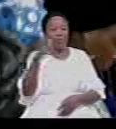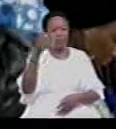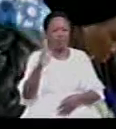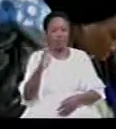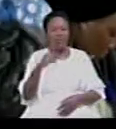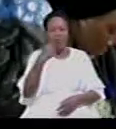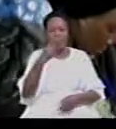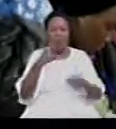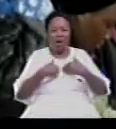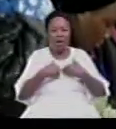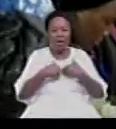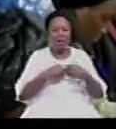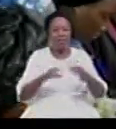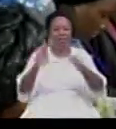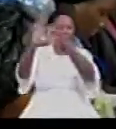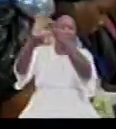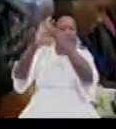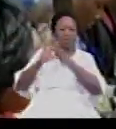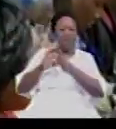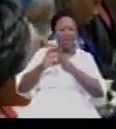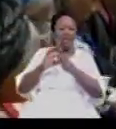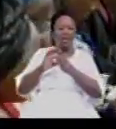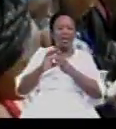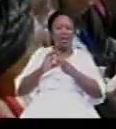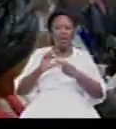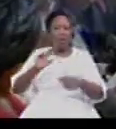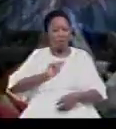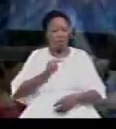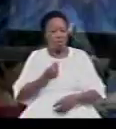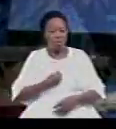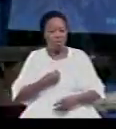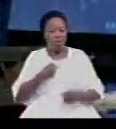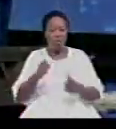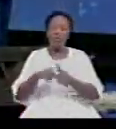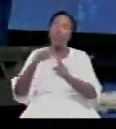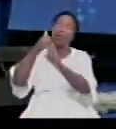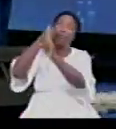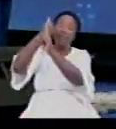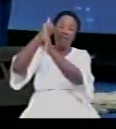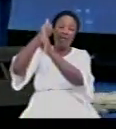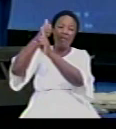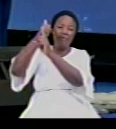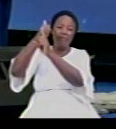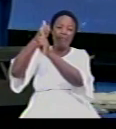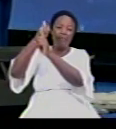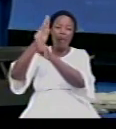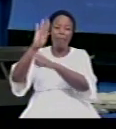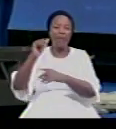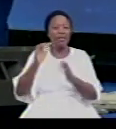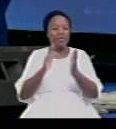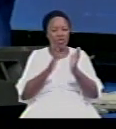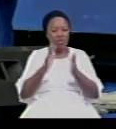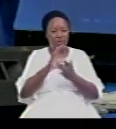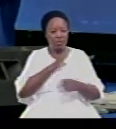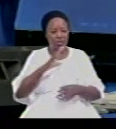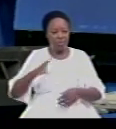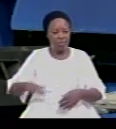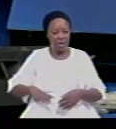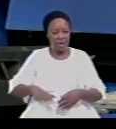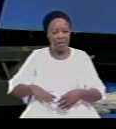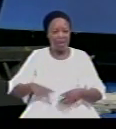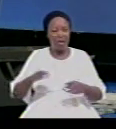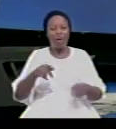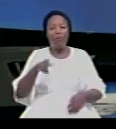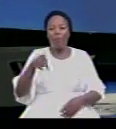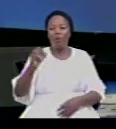has reconciled us to himself by Jesus Christ. Paul the Apostle